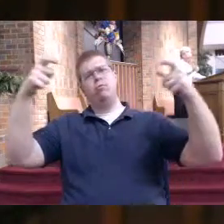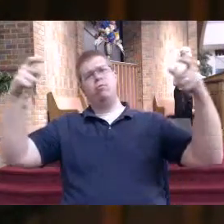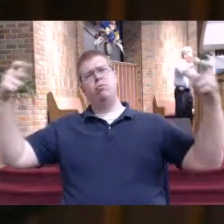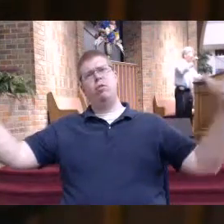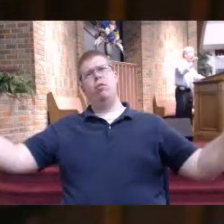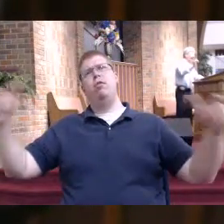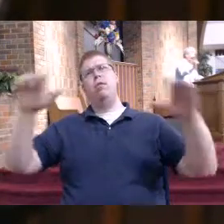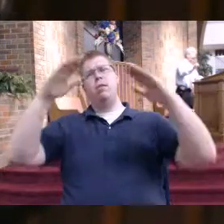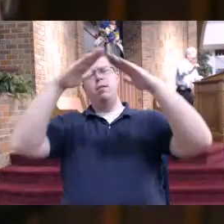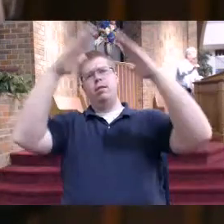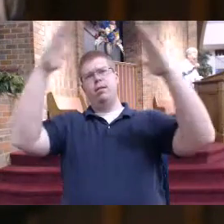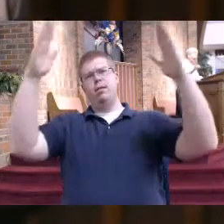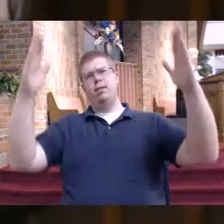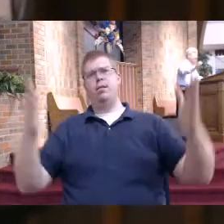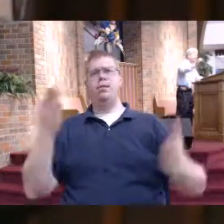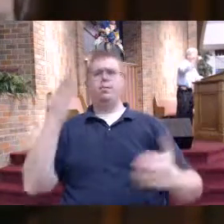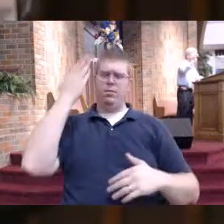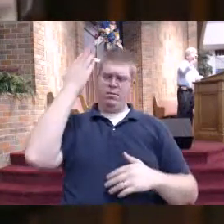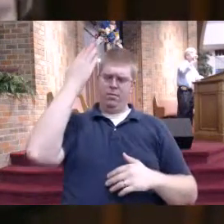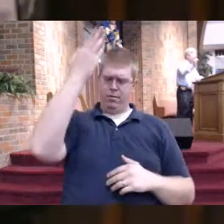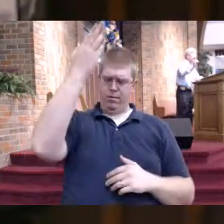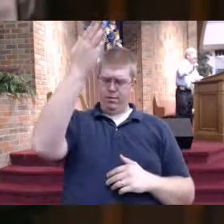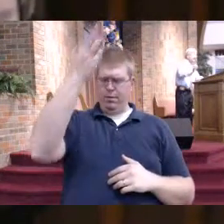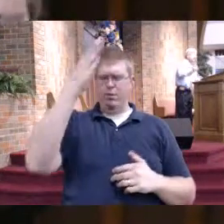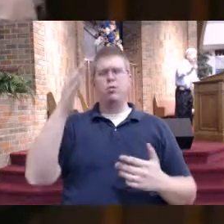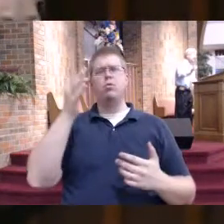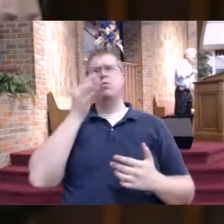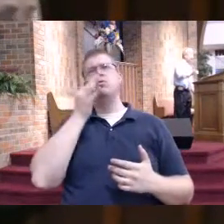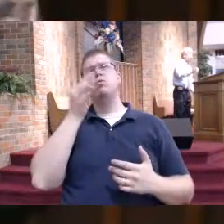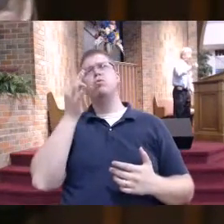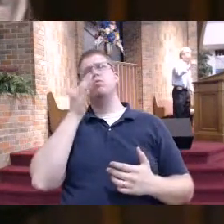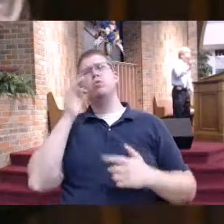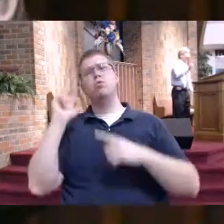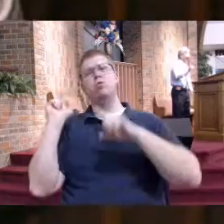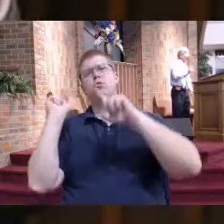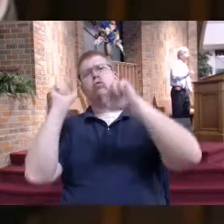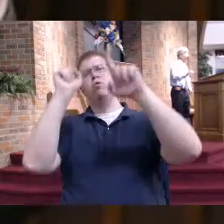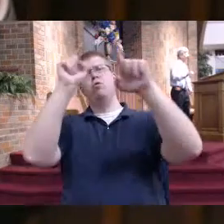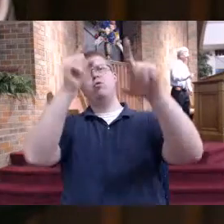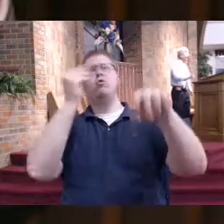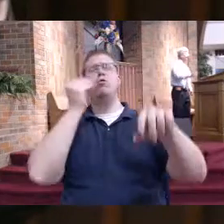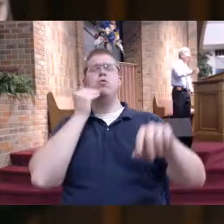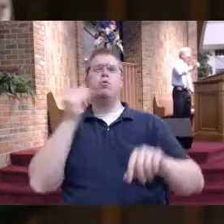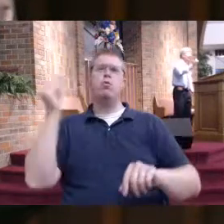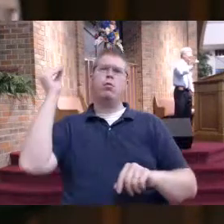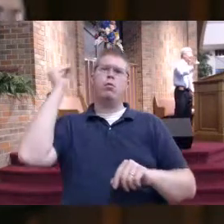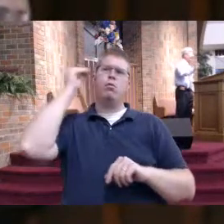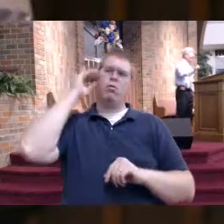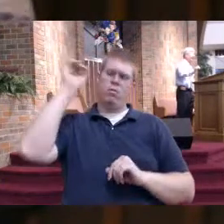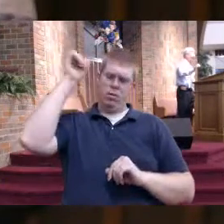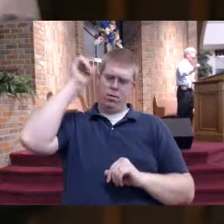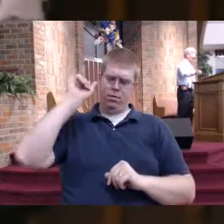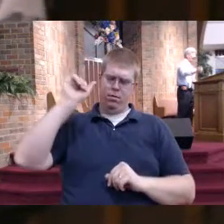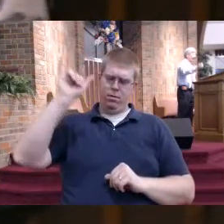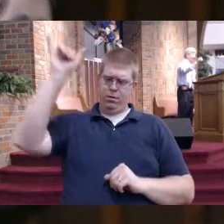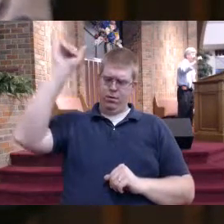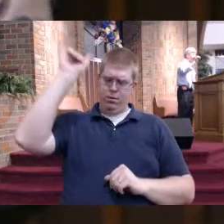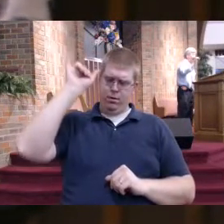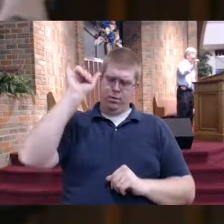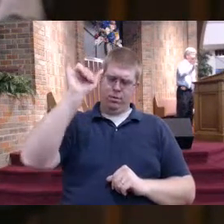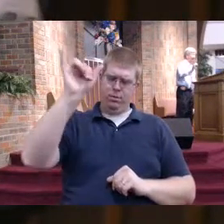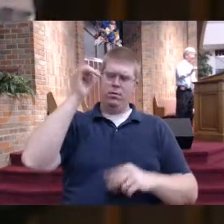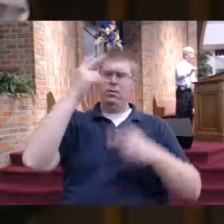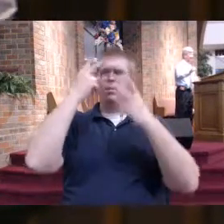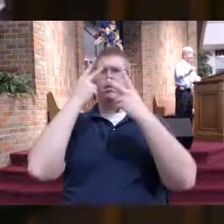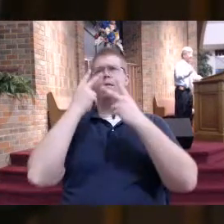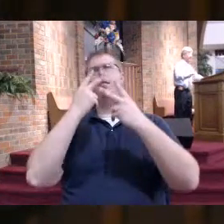where the shining mansion thrives, soon will be our home forever, and the